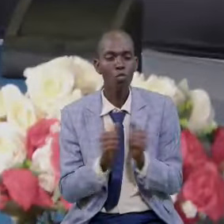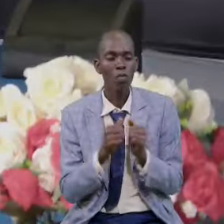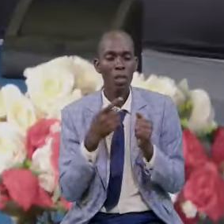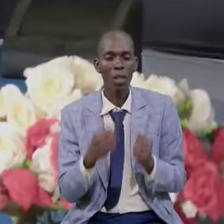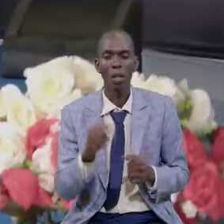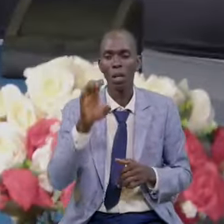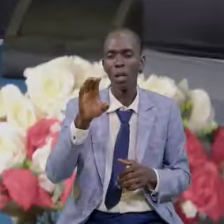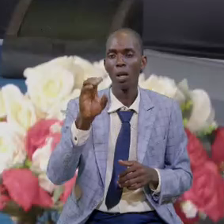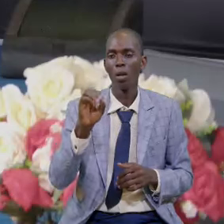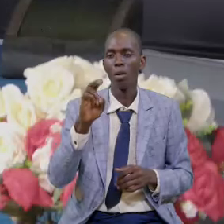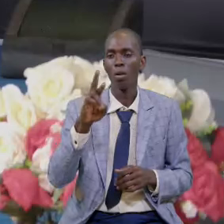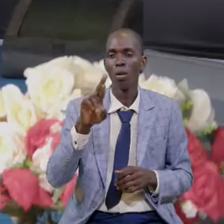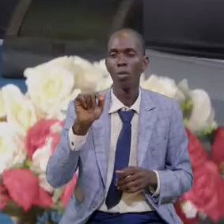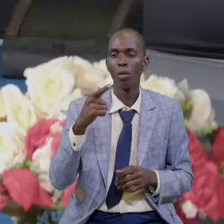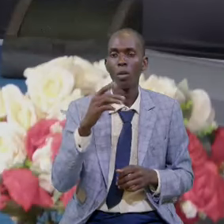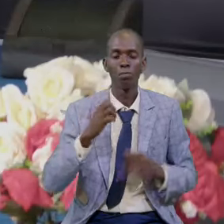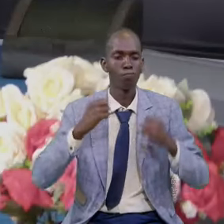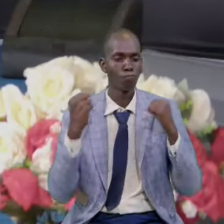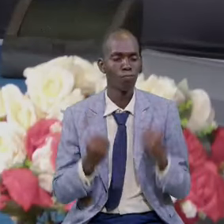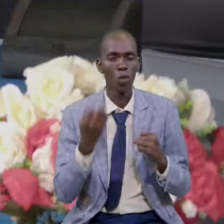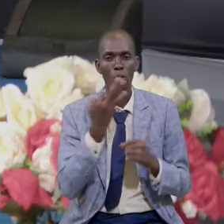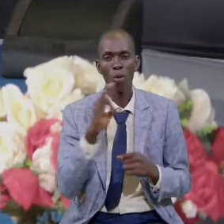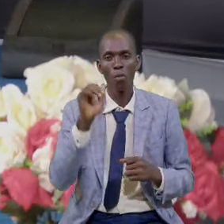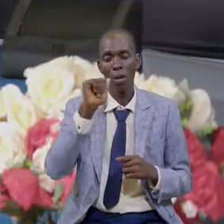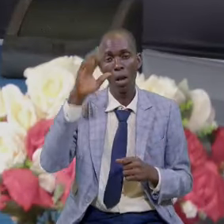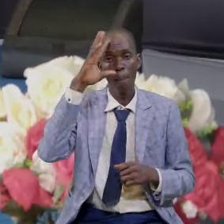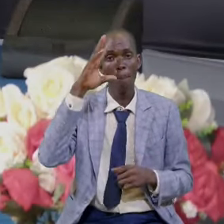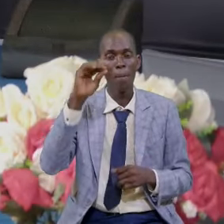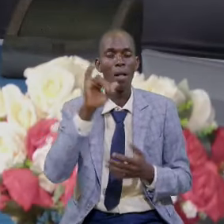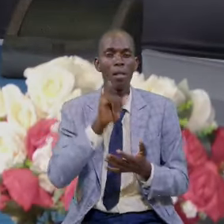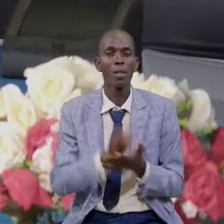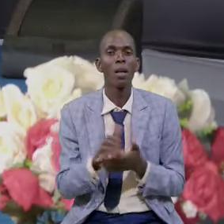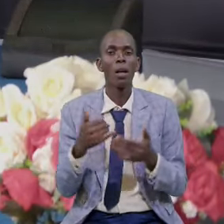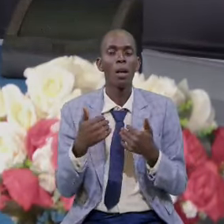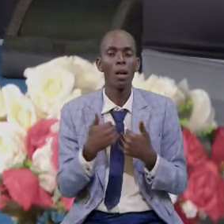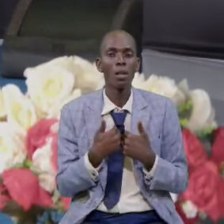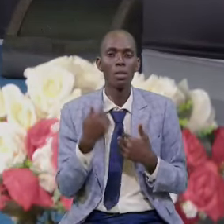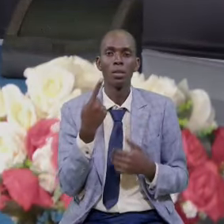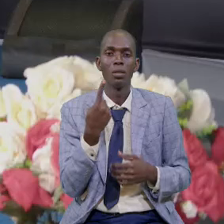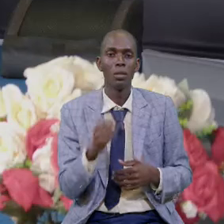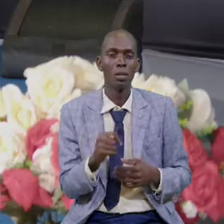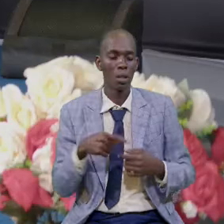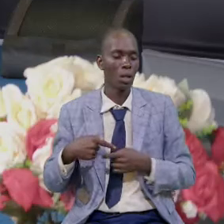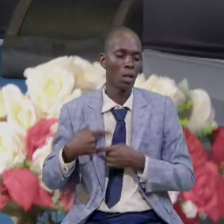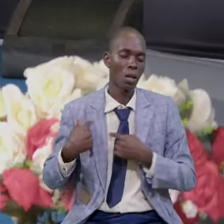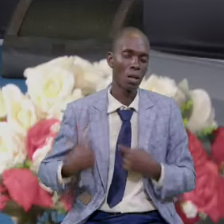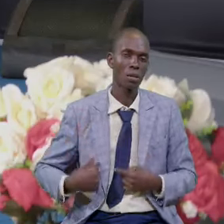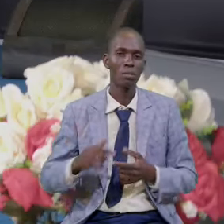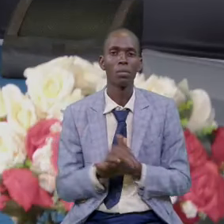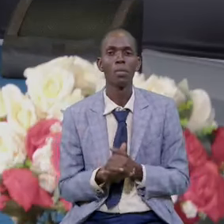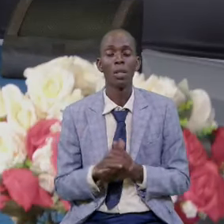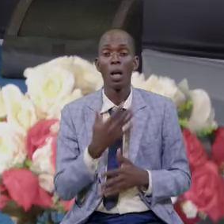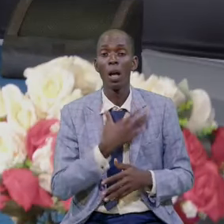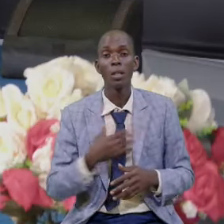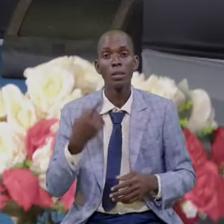courage of a man that has the heart and the mind that